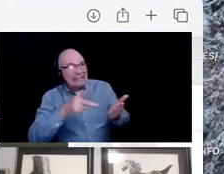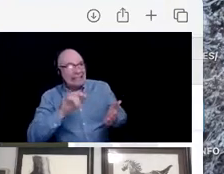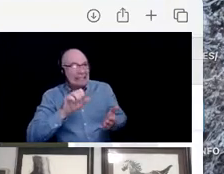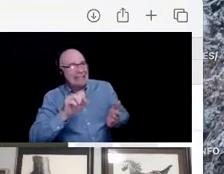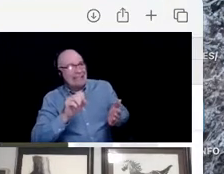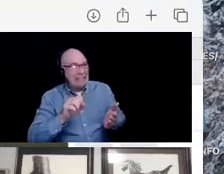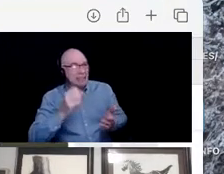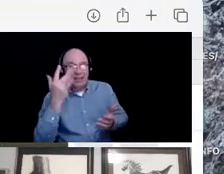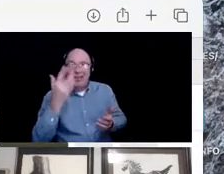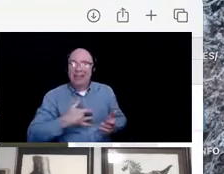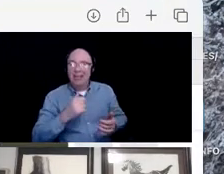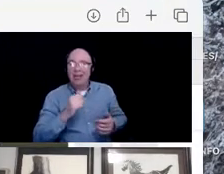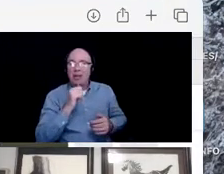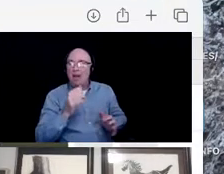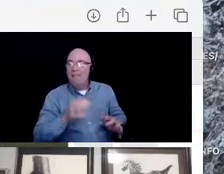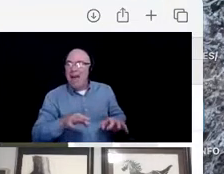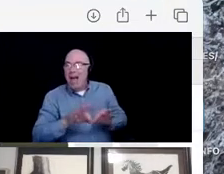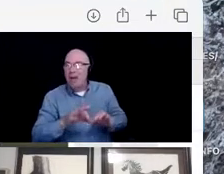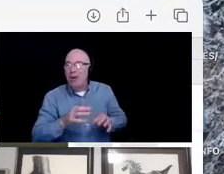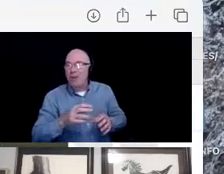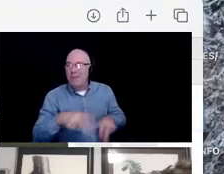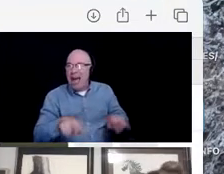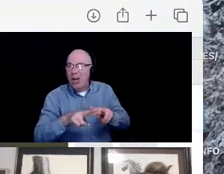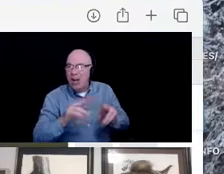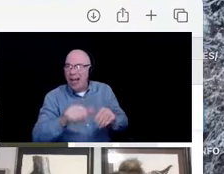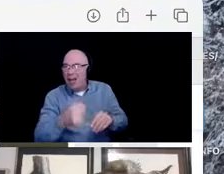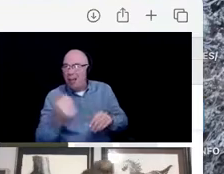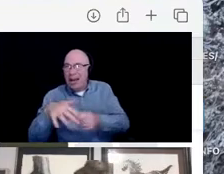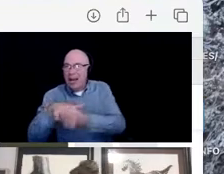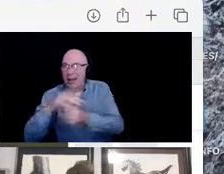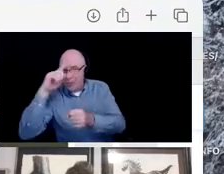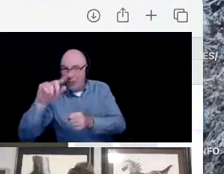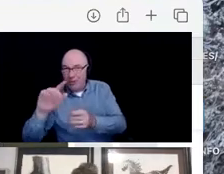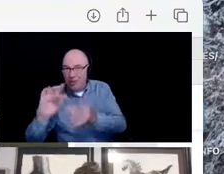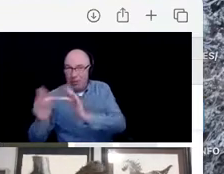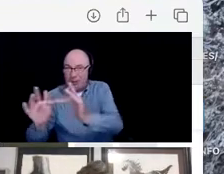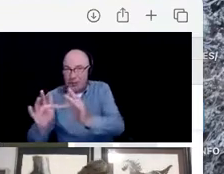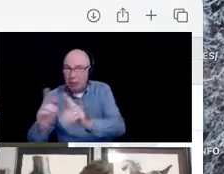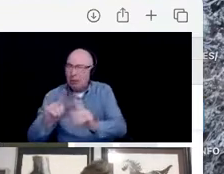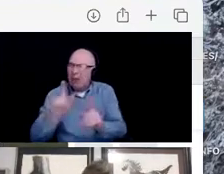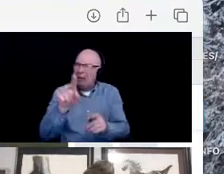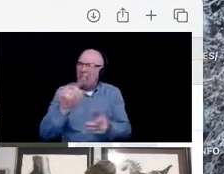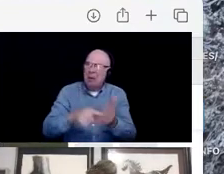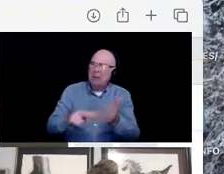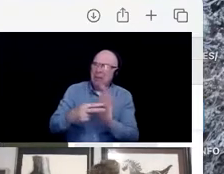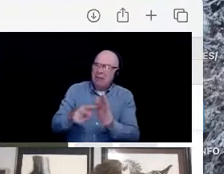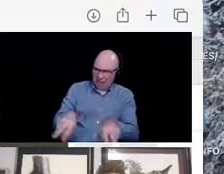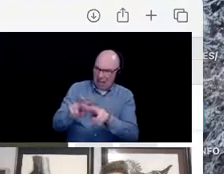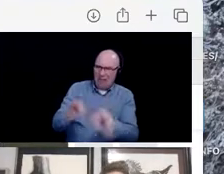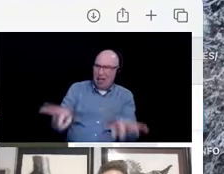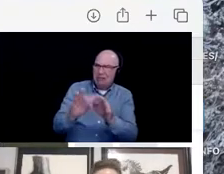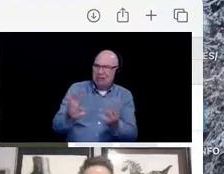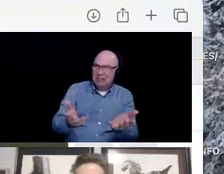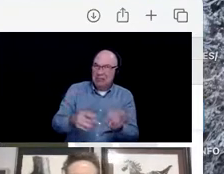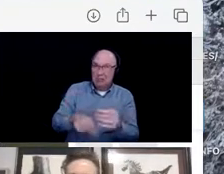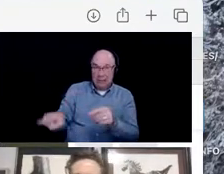feel like we're not offering value in other areas to our network. And what is value? That's just like what Bonnie said. She